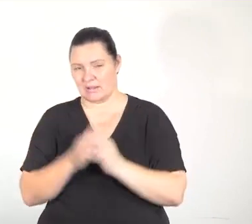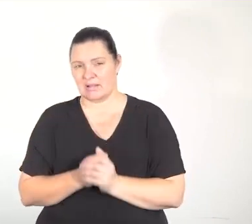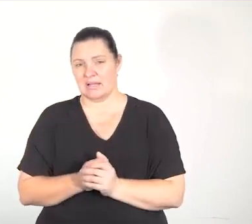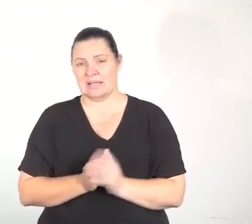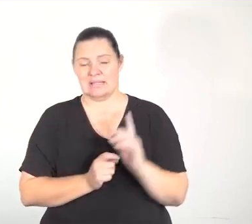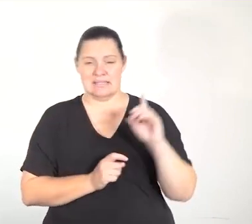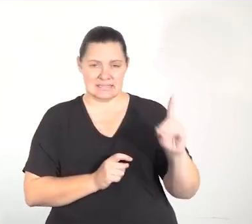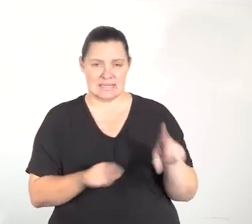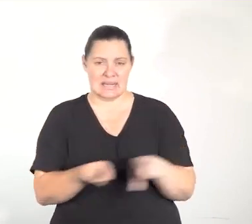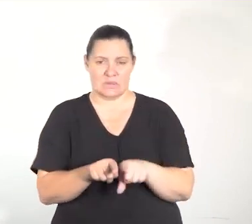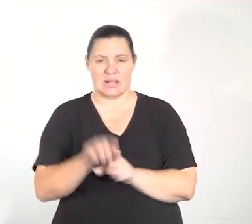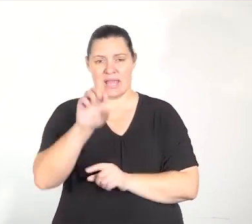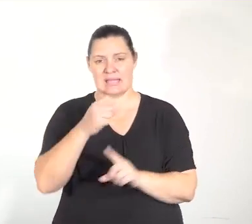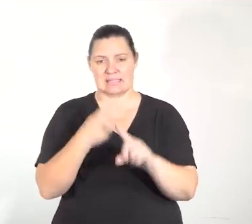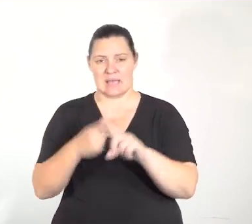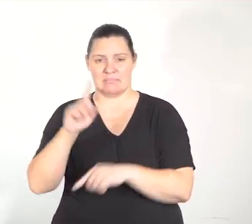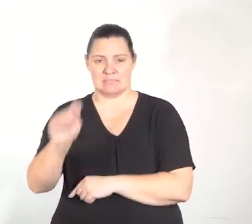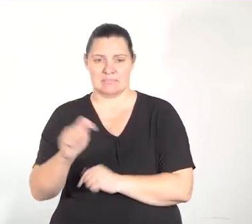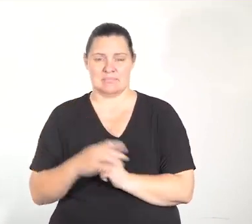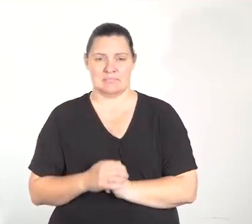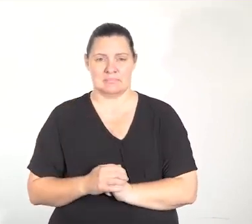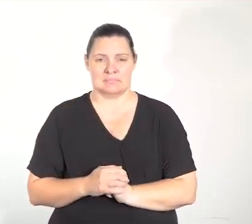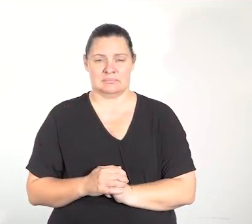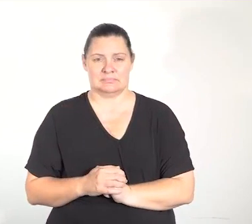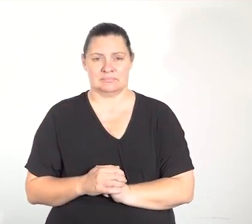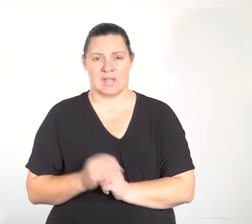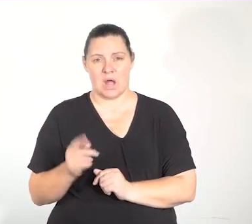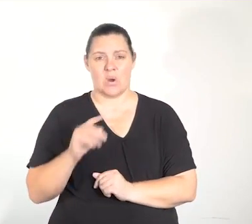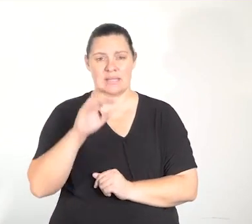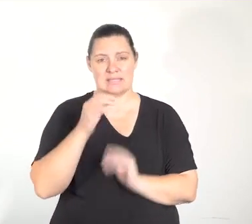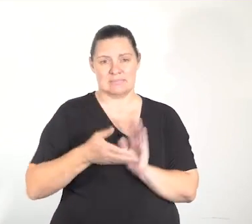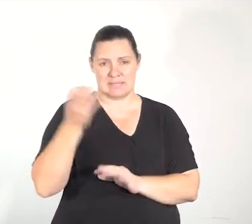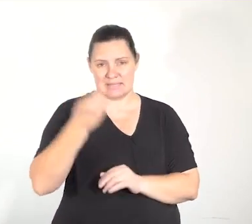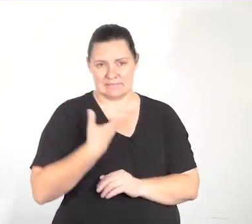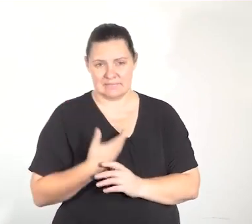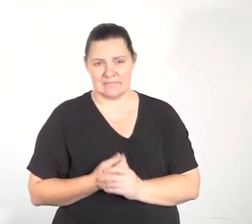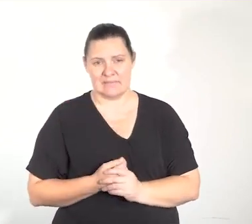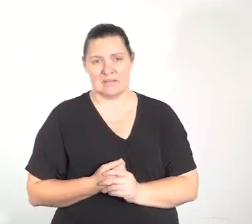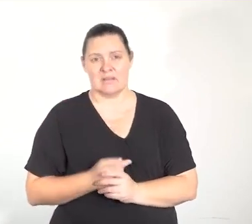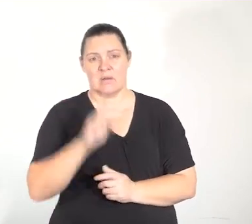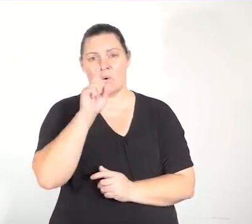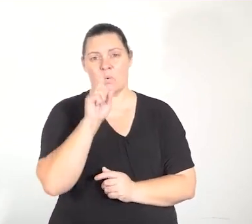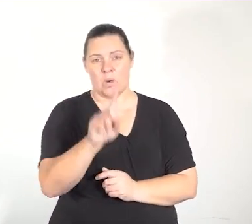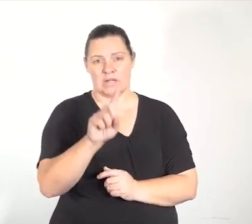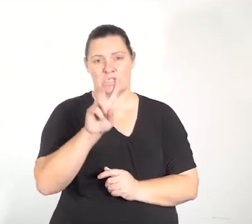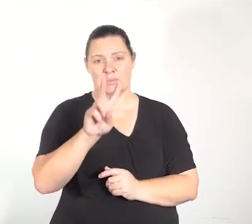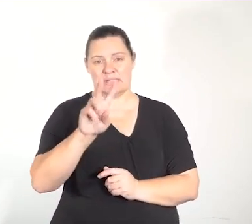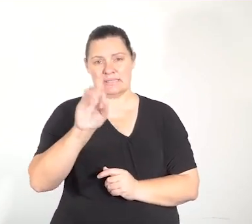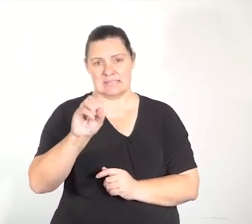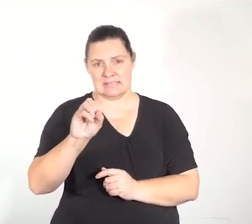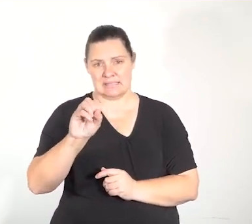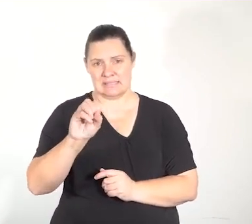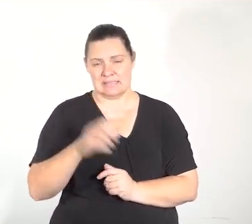The distance is speed multiplied by time. Our speed given is